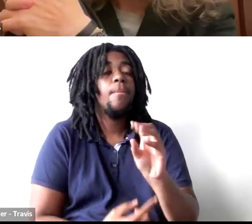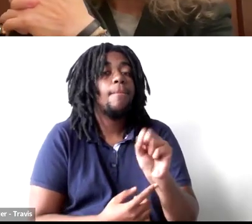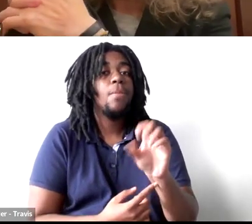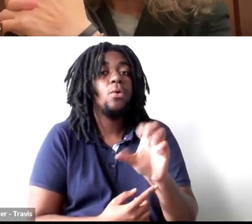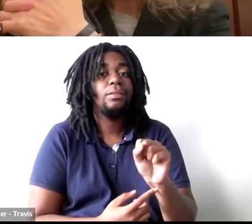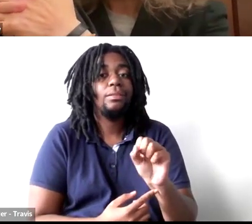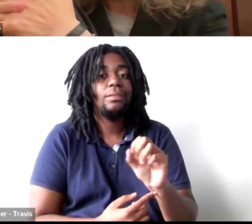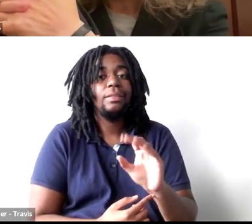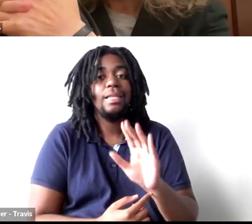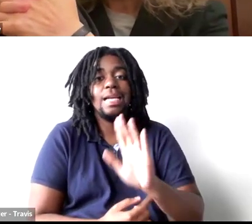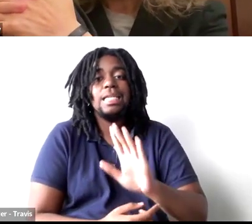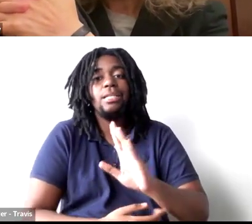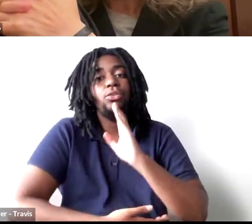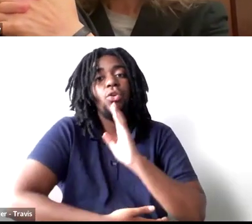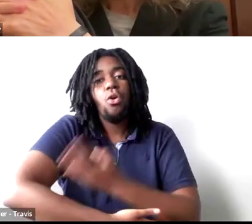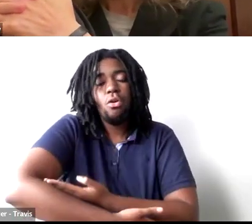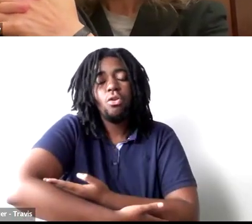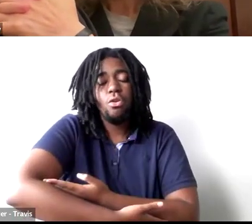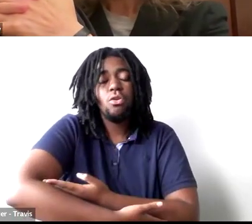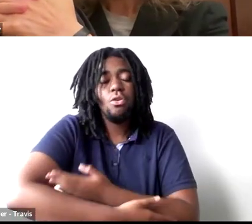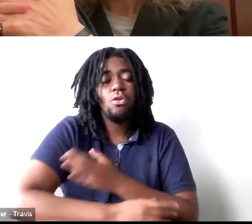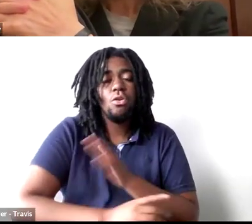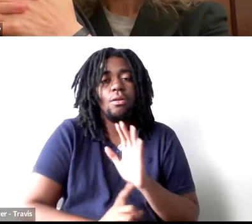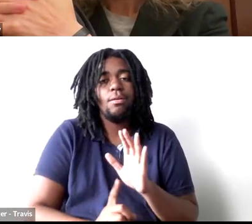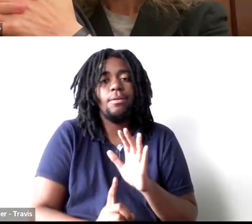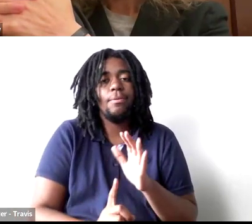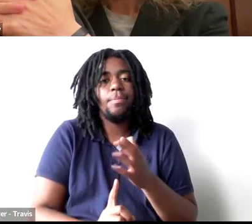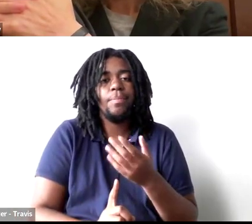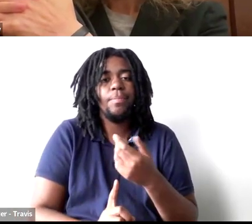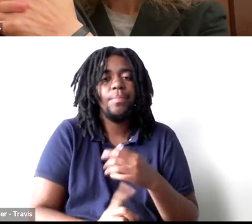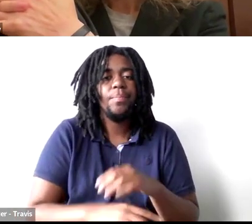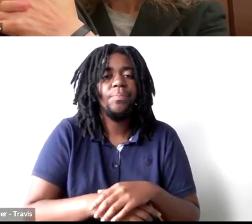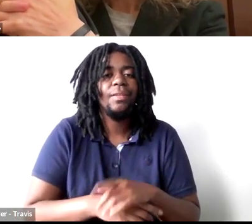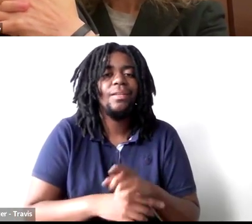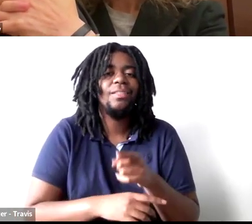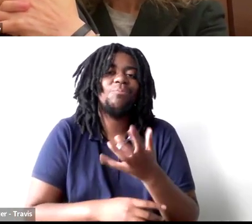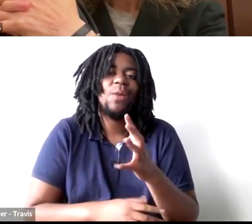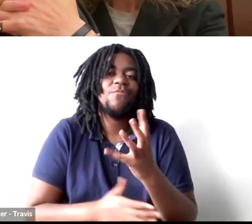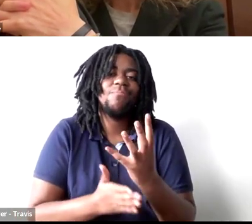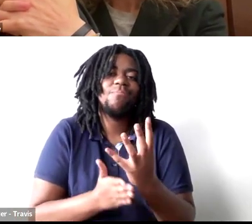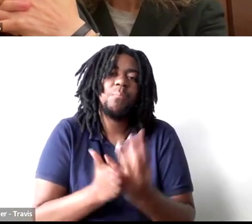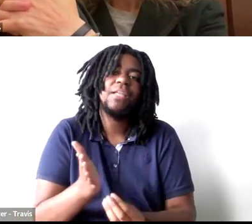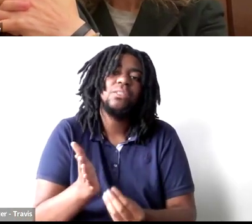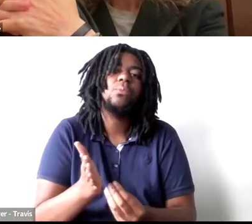to be aware of, was someone who she just projected may have passed, so that